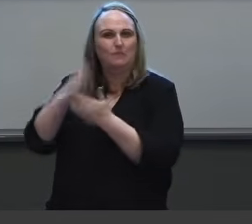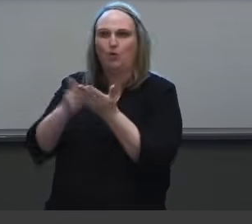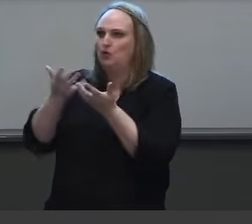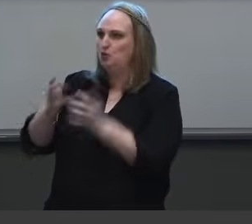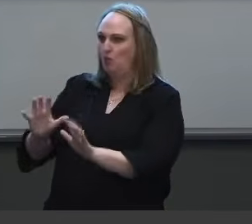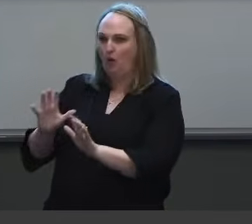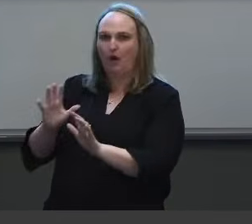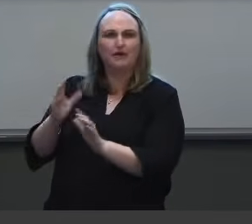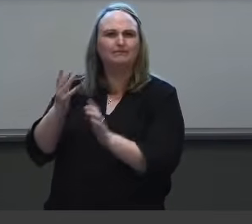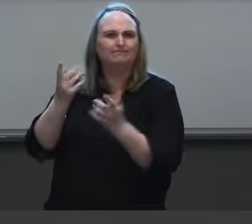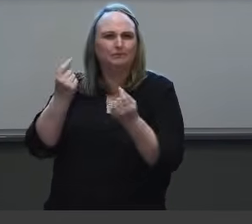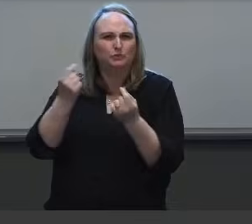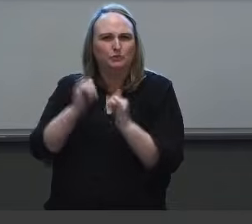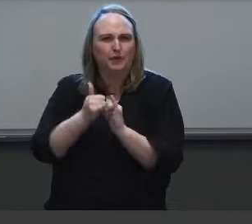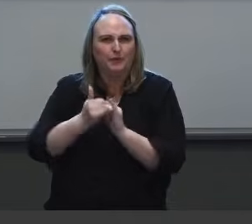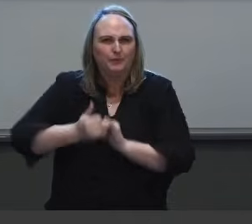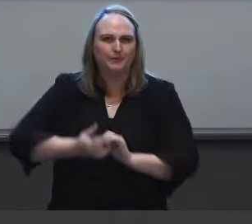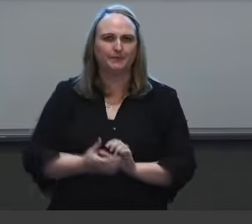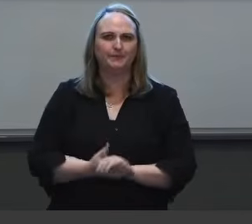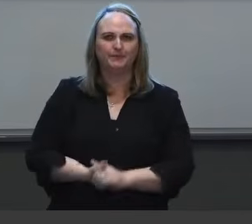sound, works.